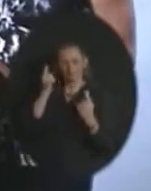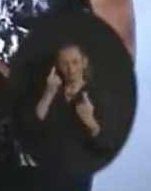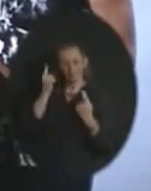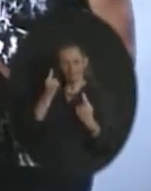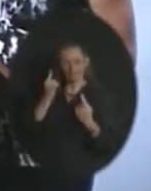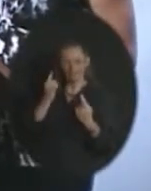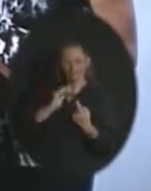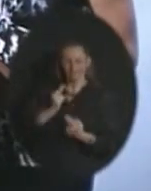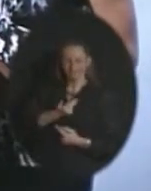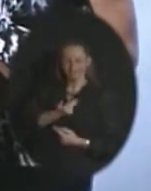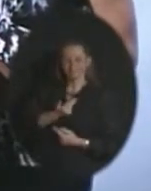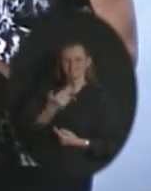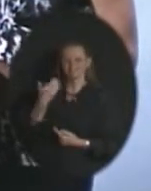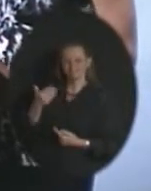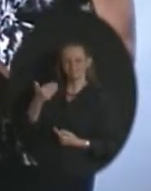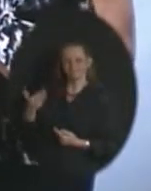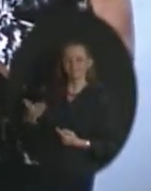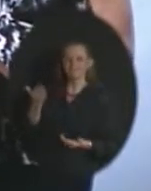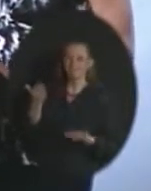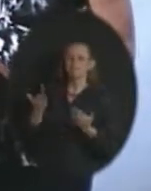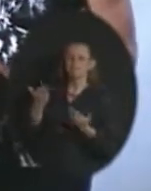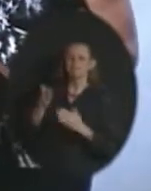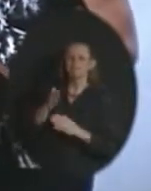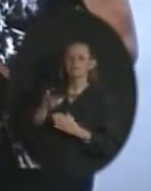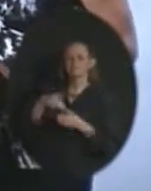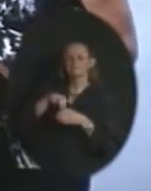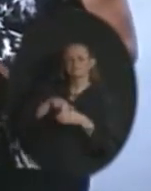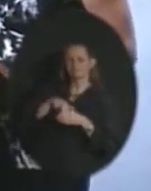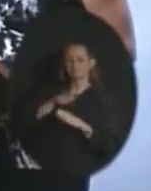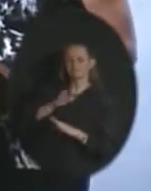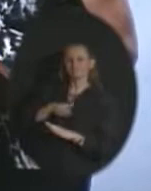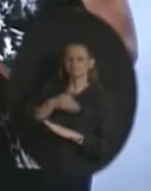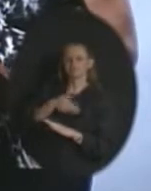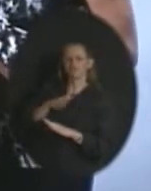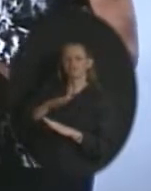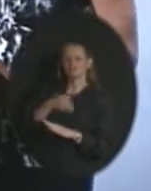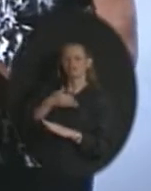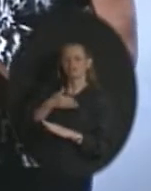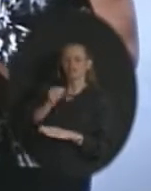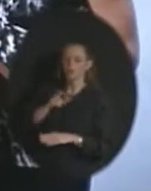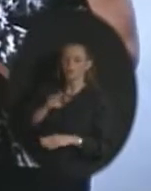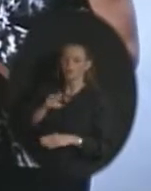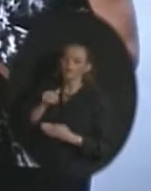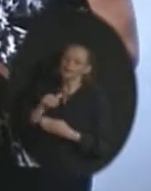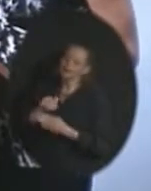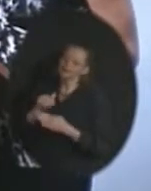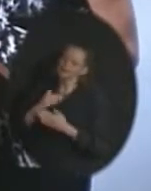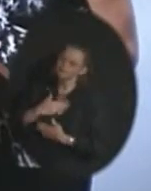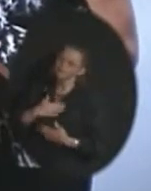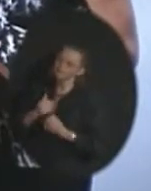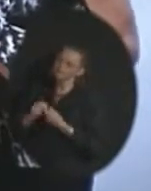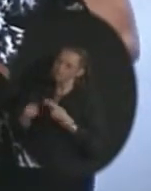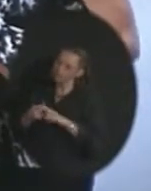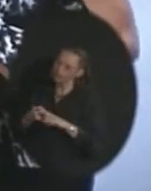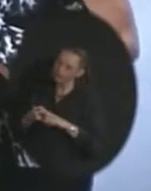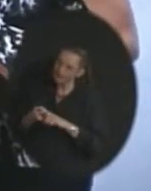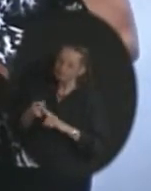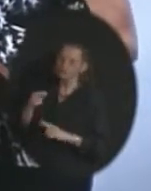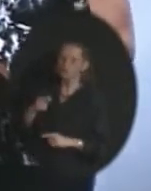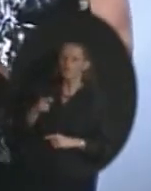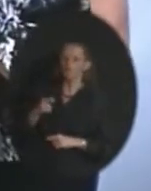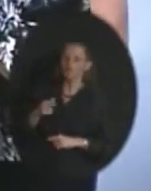when you're enjoying a concert at the Kauffman, or an evening at a jazz club with friends, or maybe on one of your long walks with